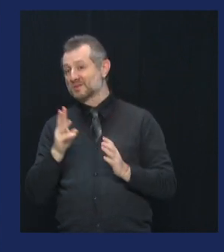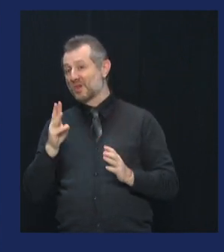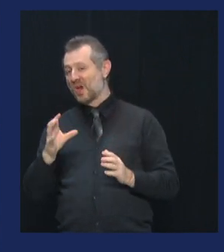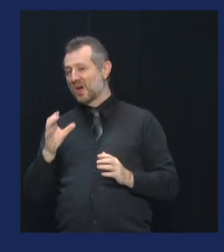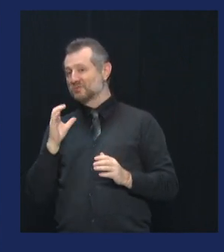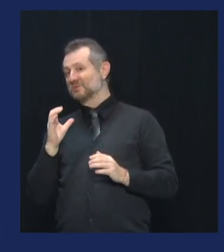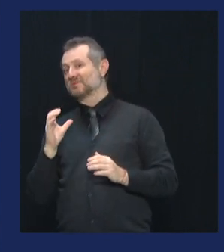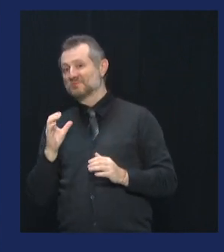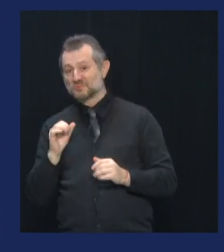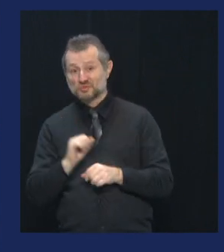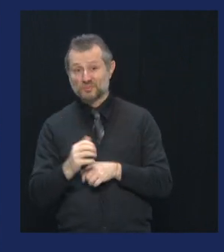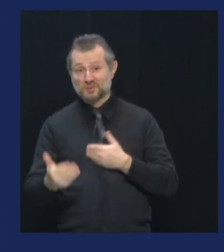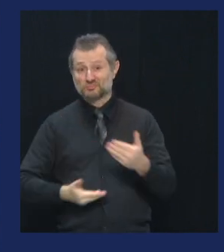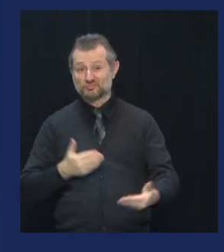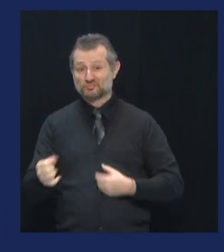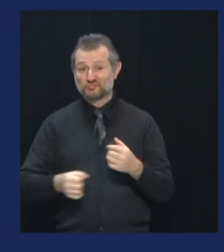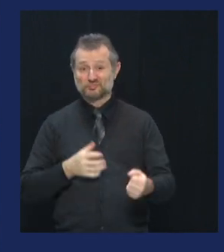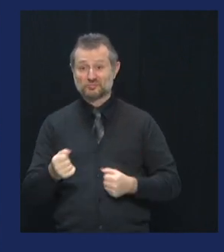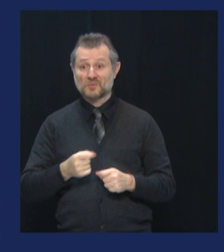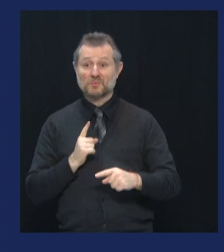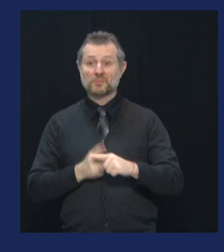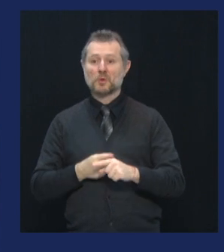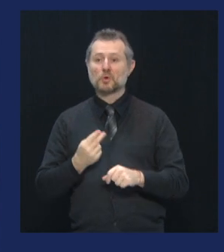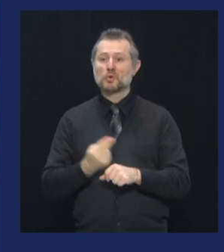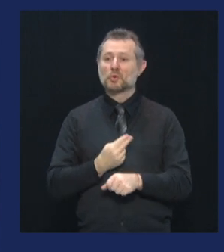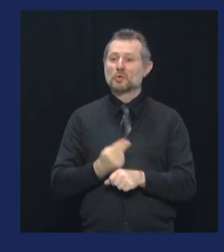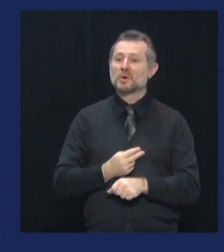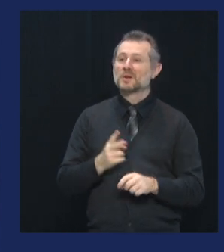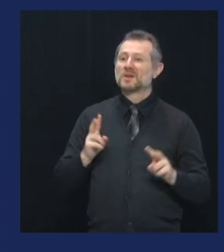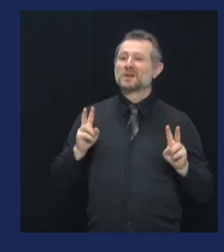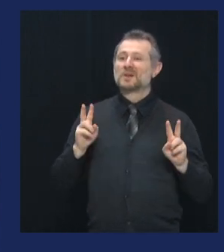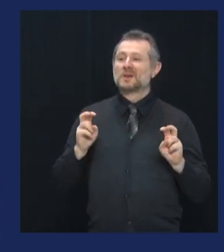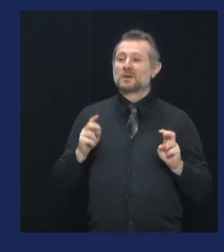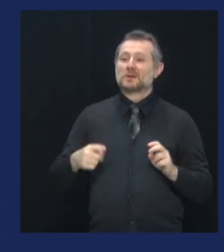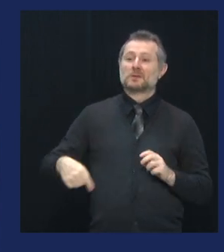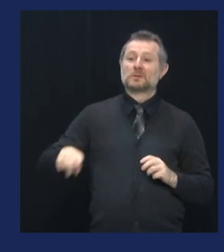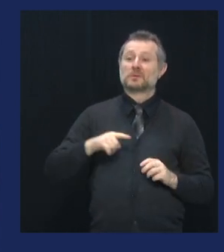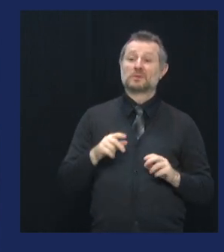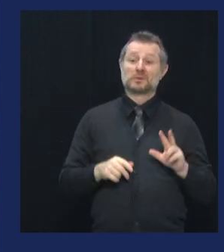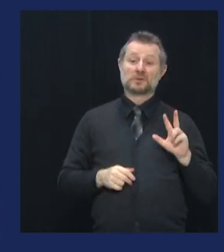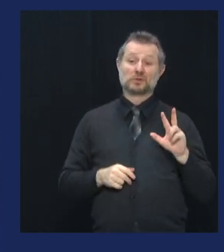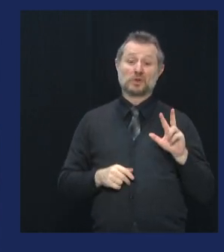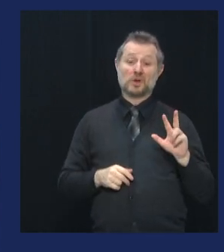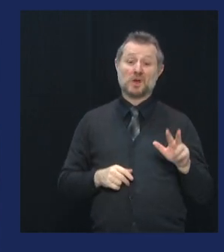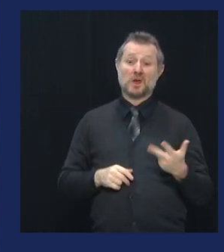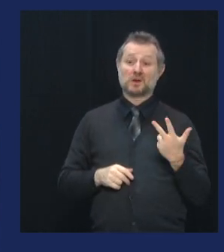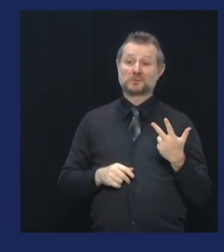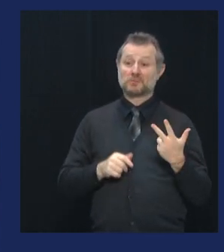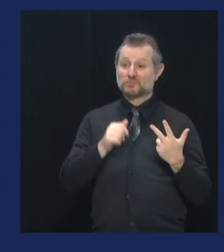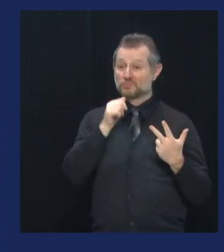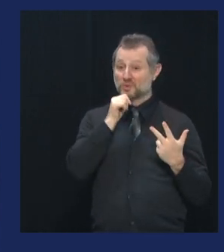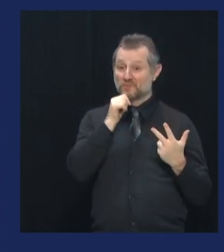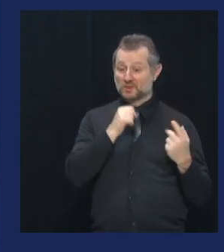almost $3 of private funding for every $1 of public funding, a combined $644